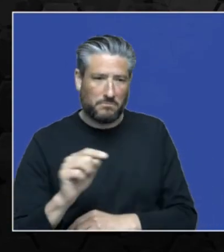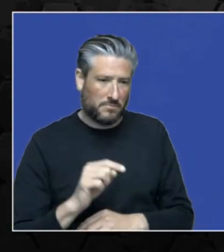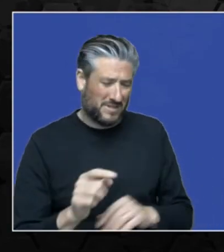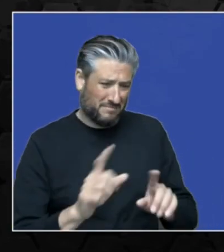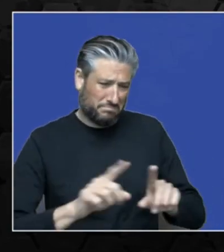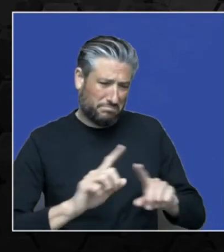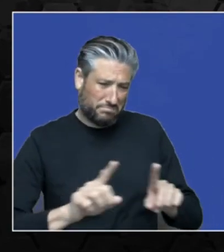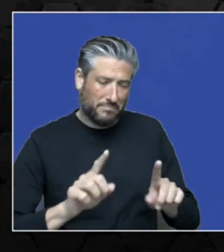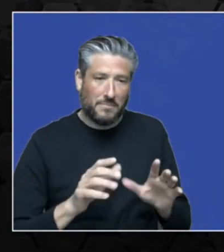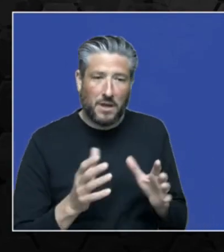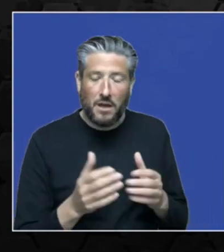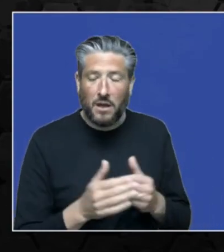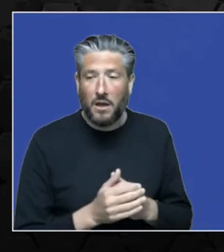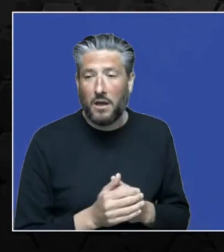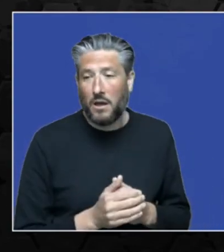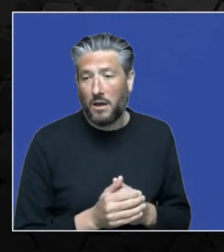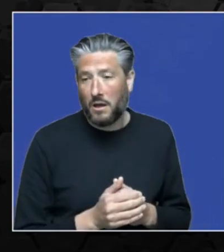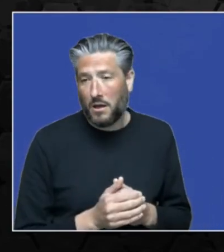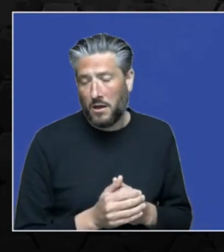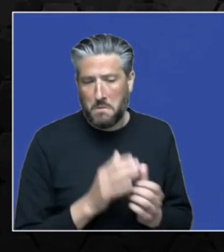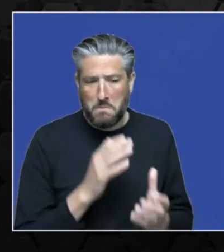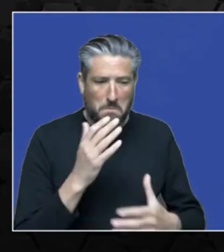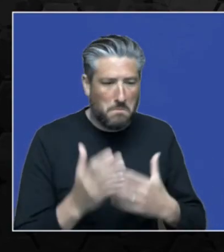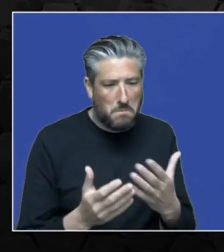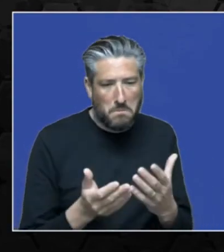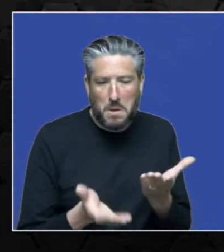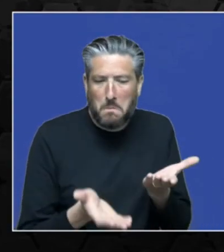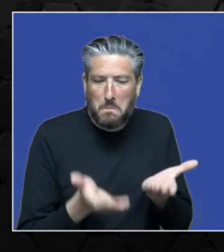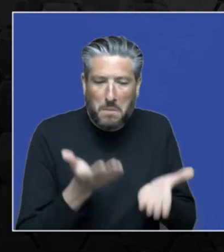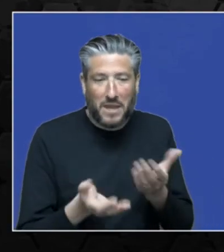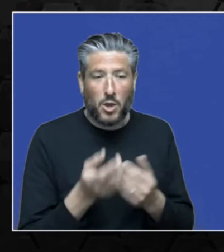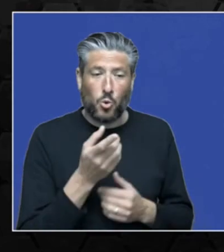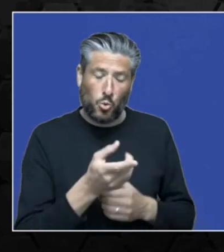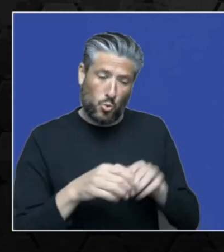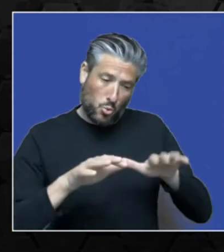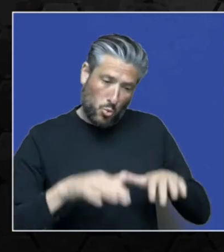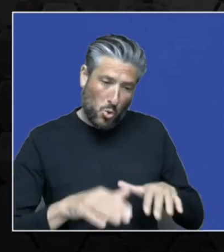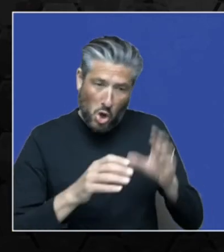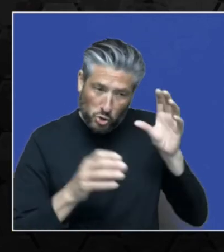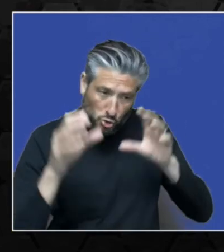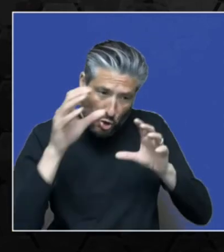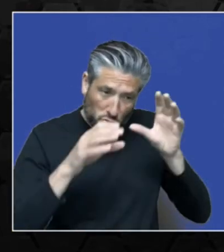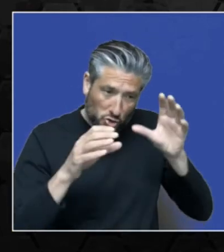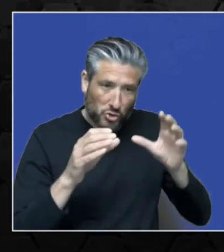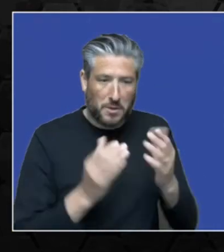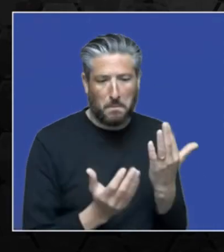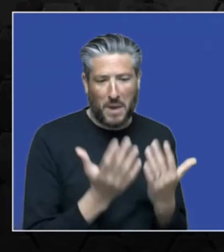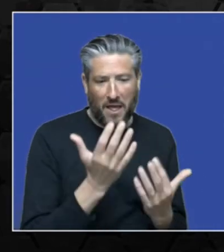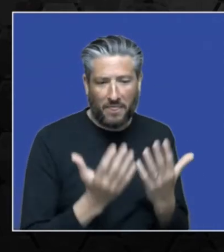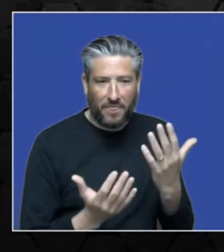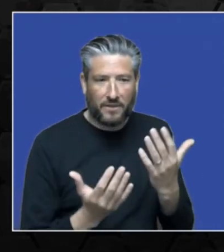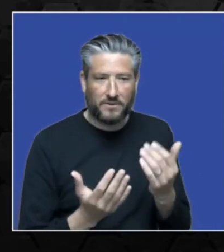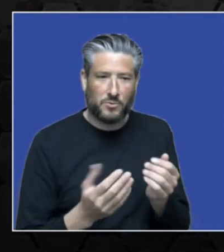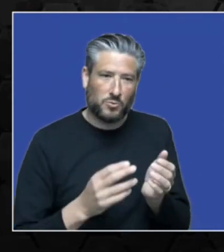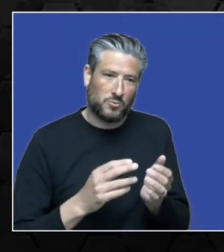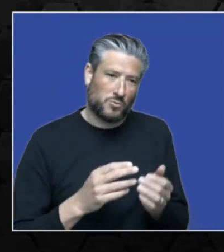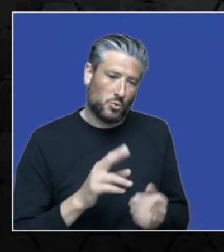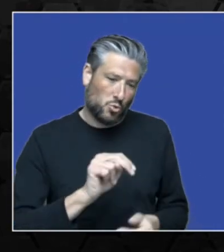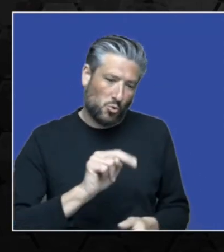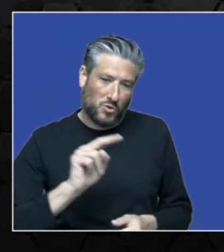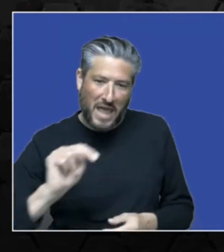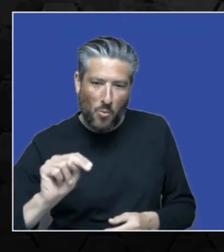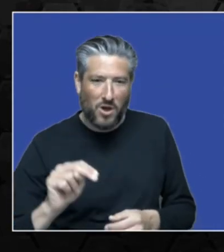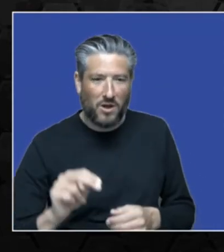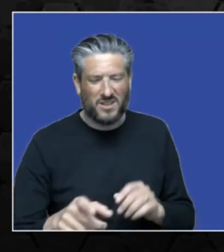linear algebra, mathematics, neural networks, 3Blue 1Brown on YouTube is pretty good. I conducted a session as a Microsoft